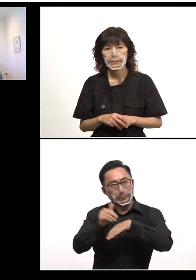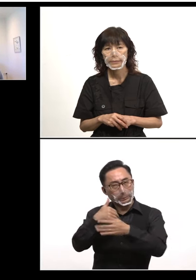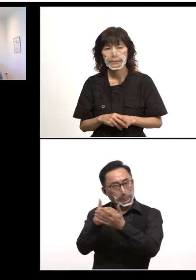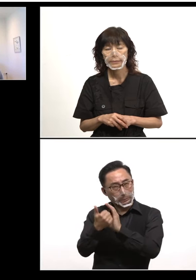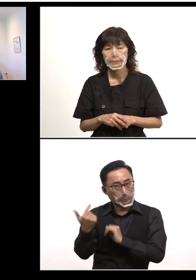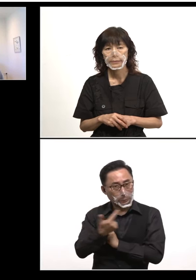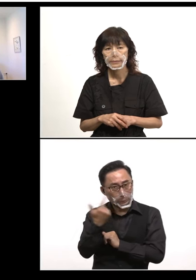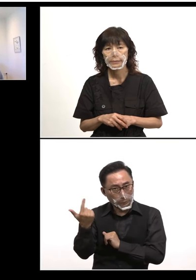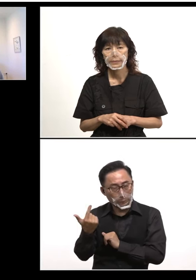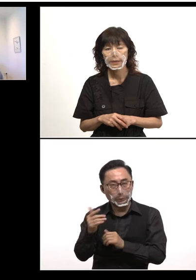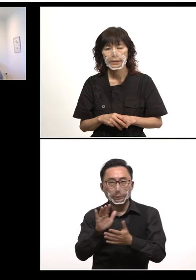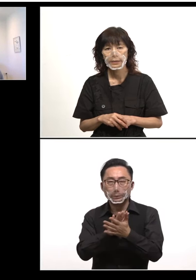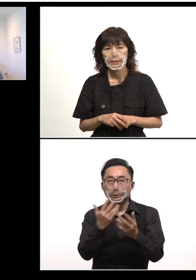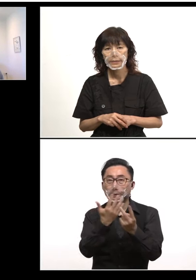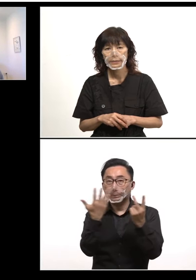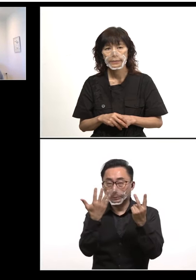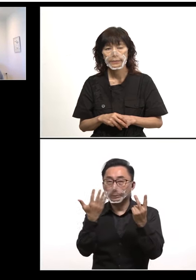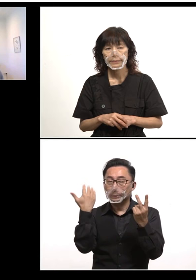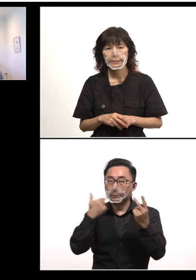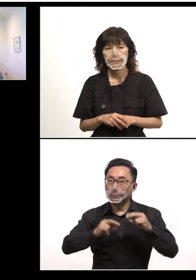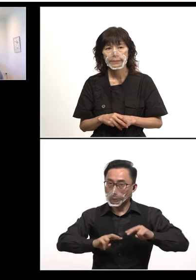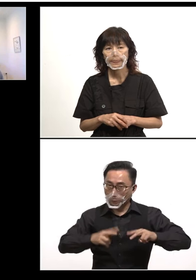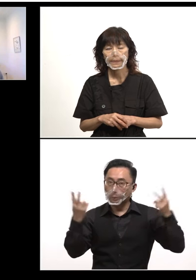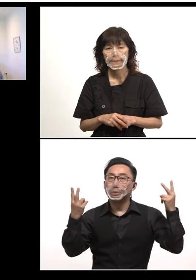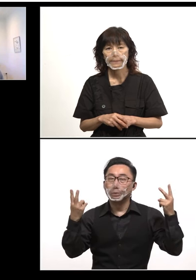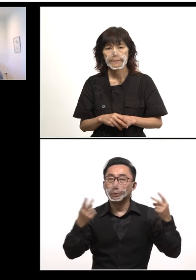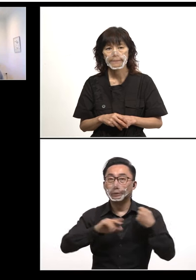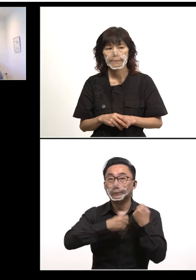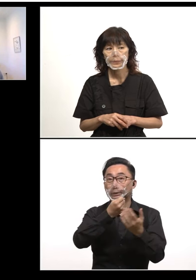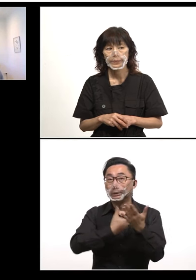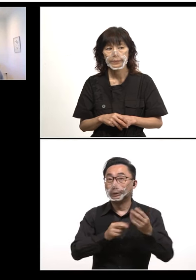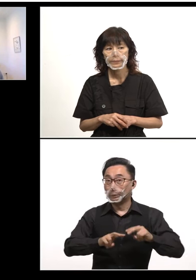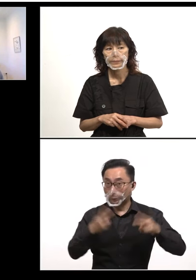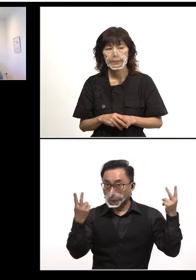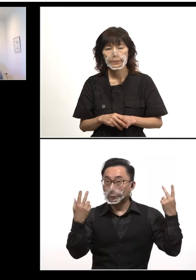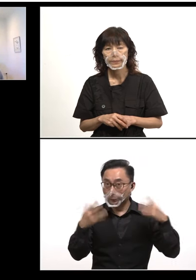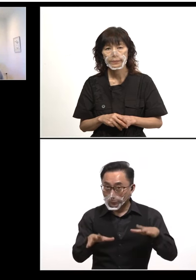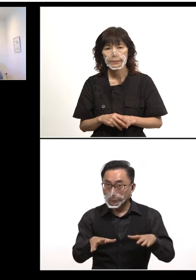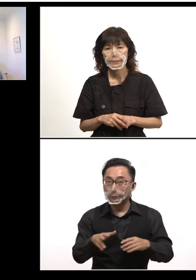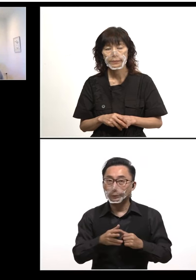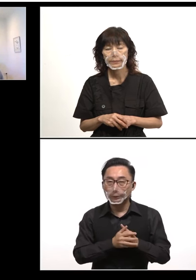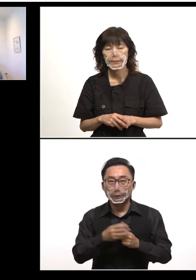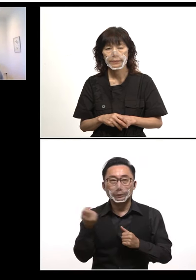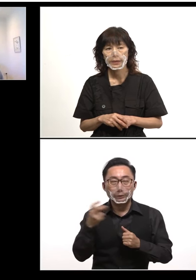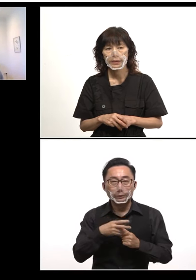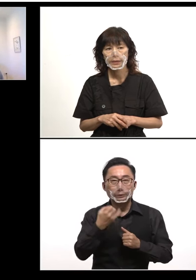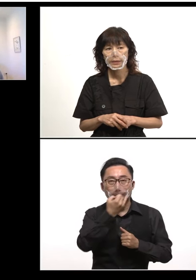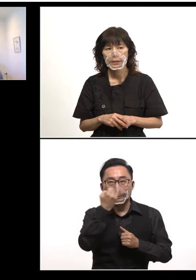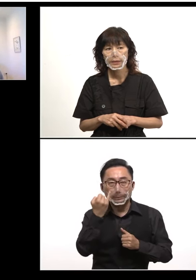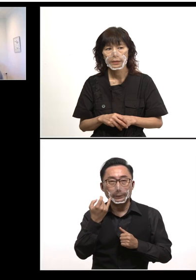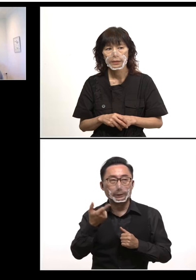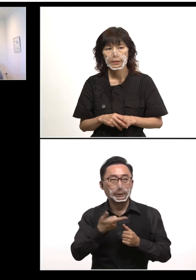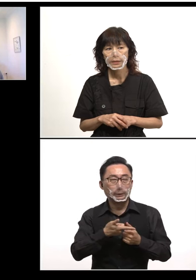It started to, they changed the law. And actually, I think less blind people started to do that because blind people